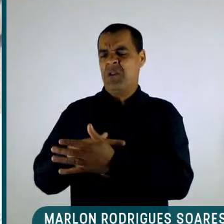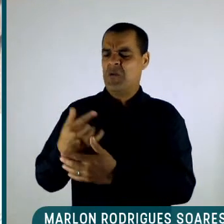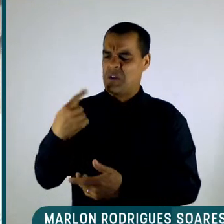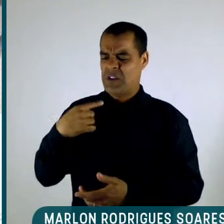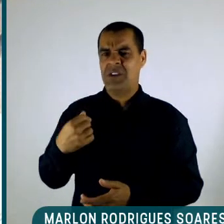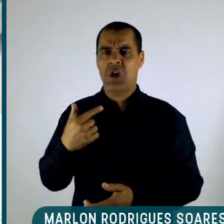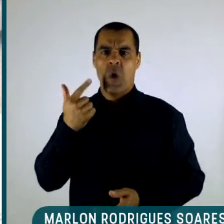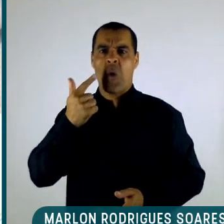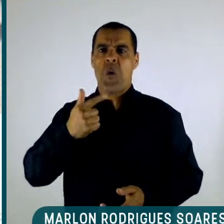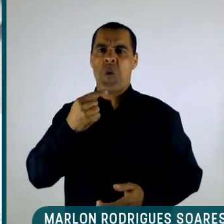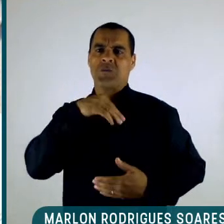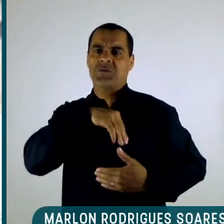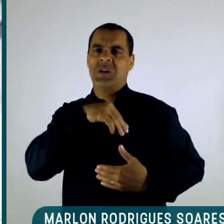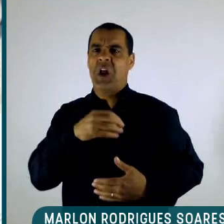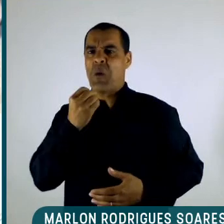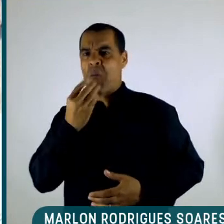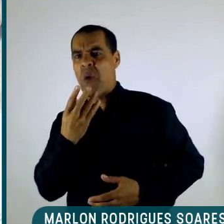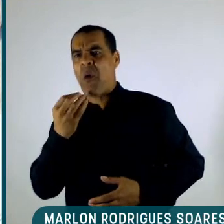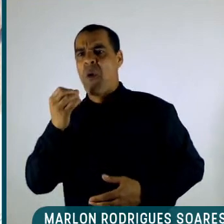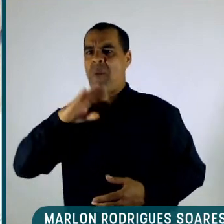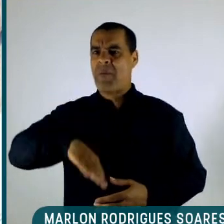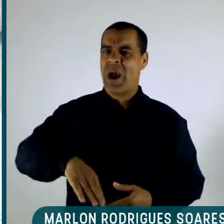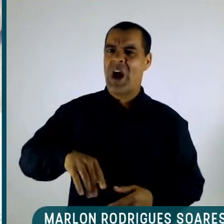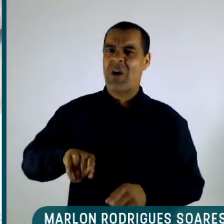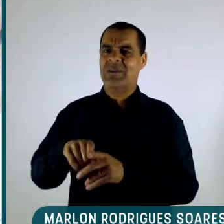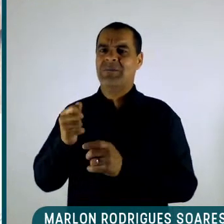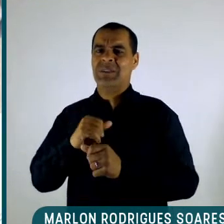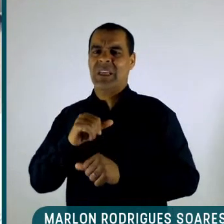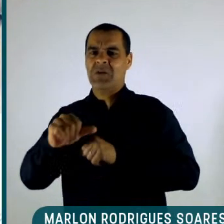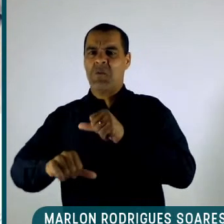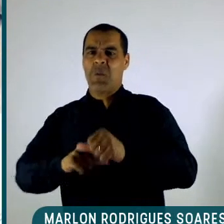granddaughter, I take her to the